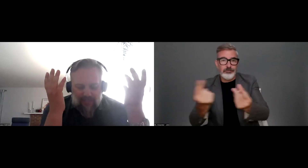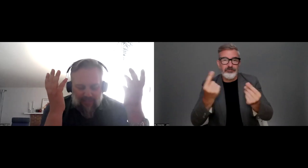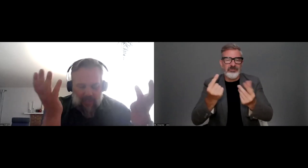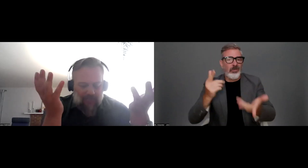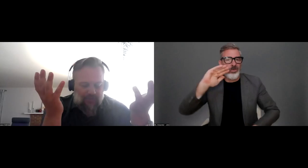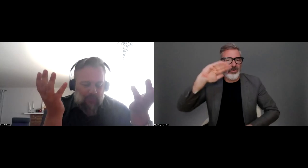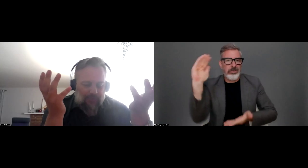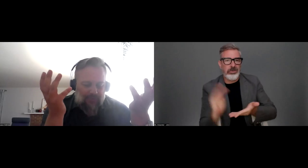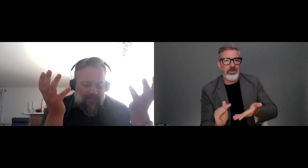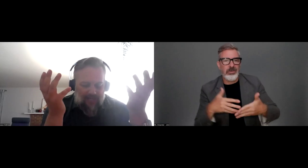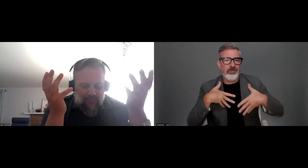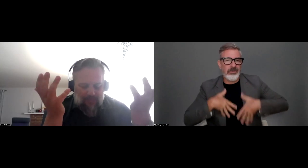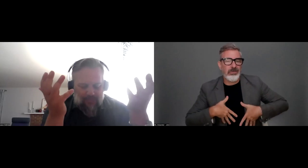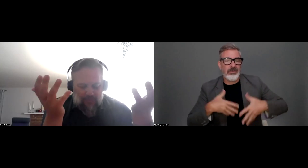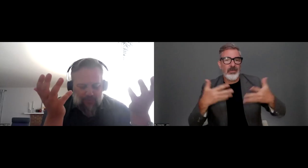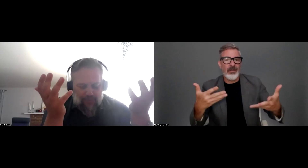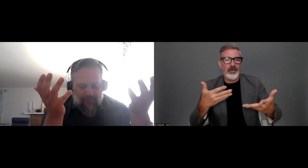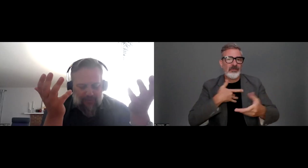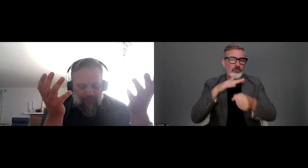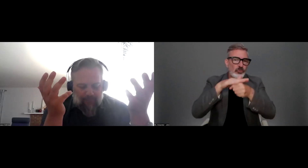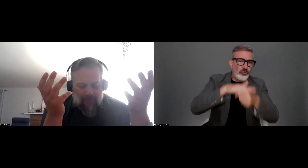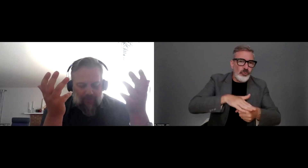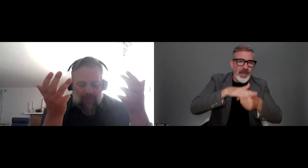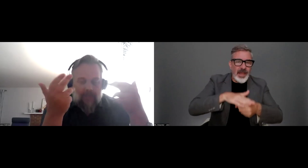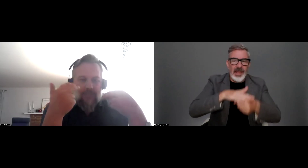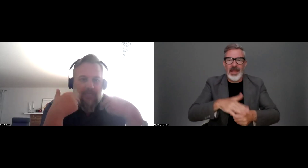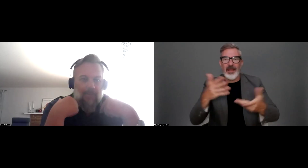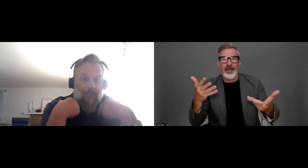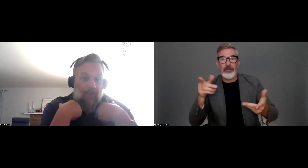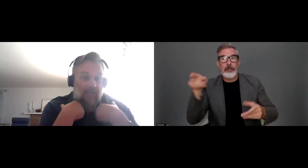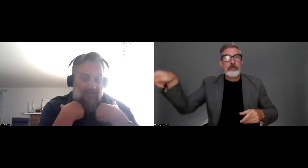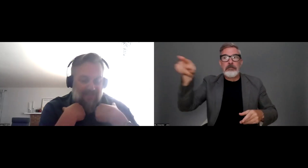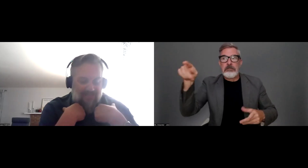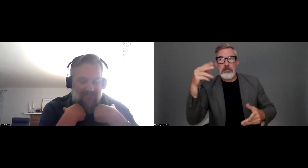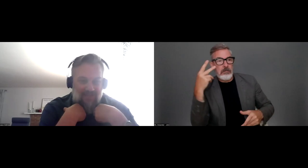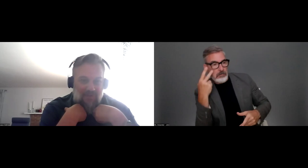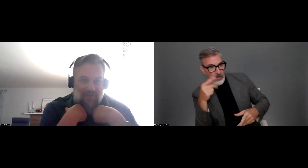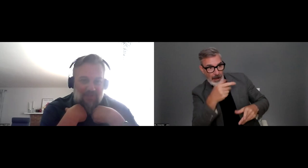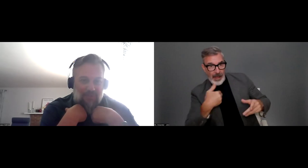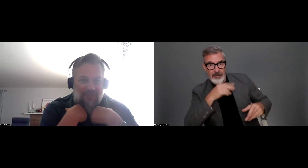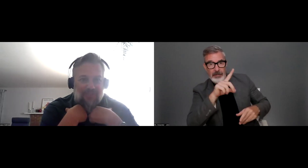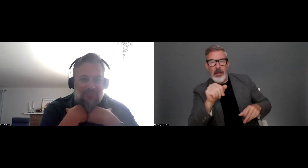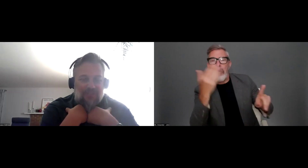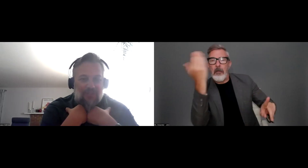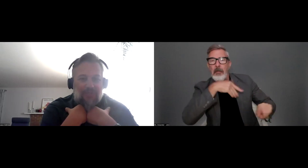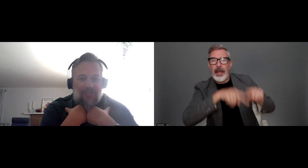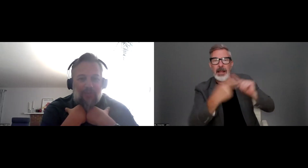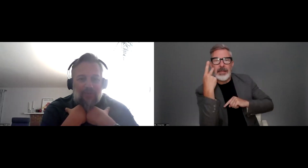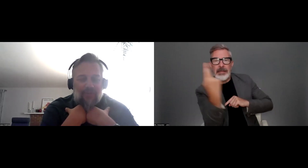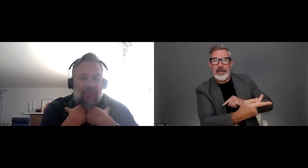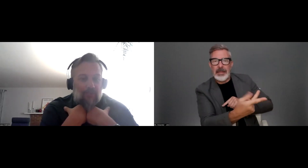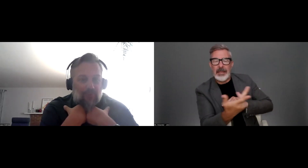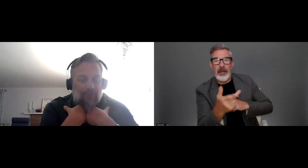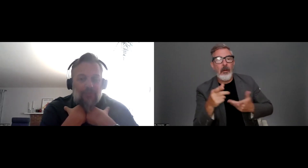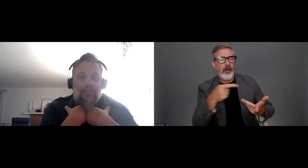feeling unsupported and be misunderstood. Now, in my experience in speaking